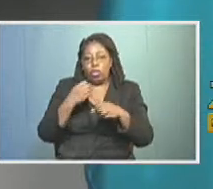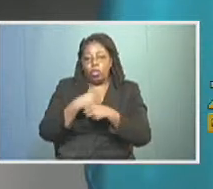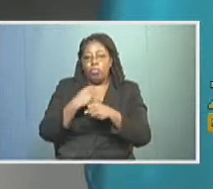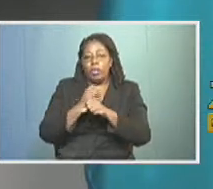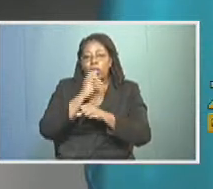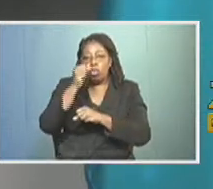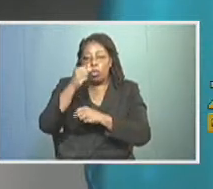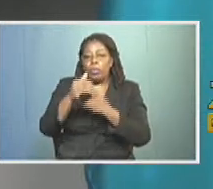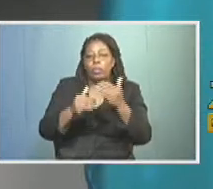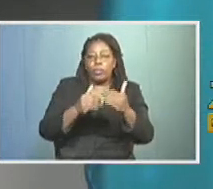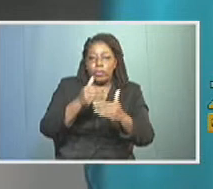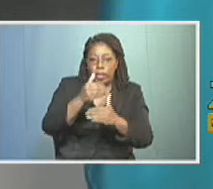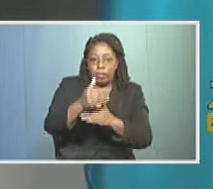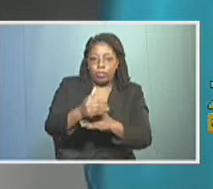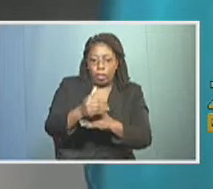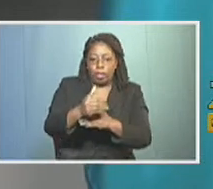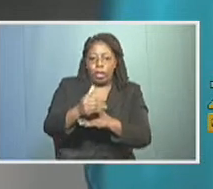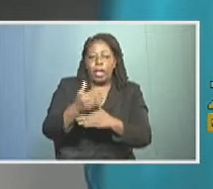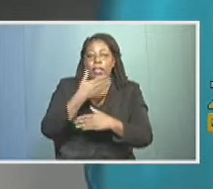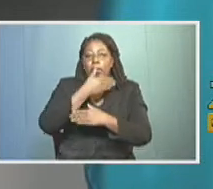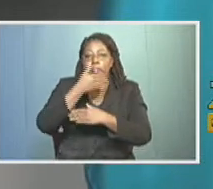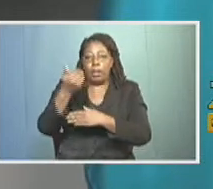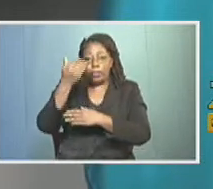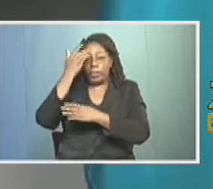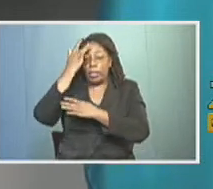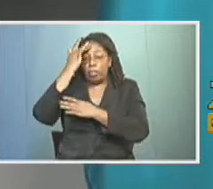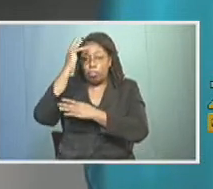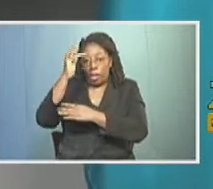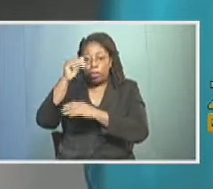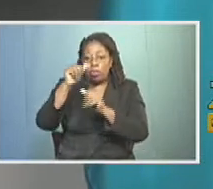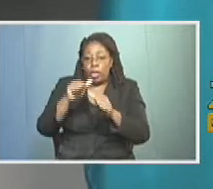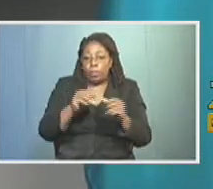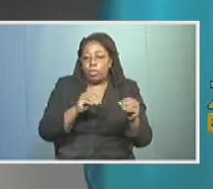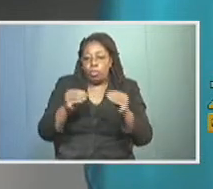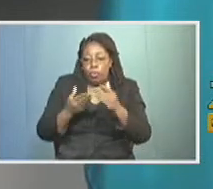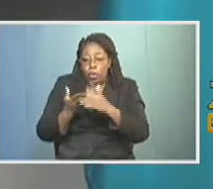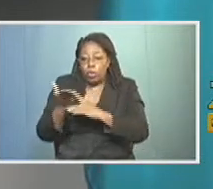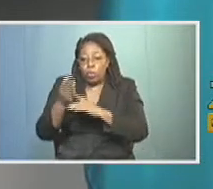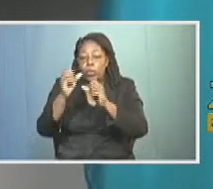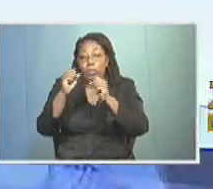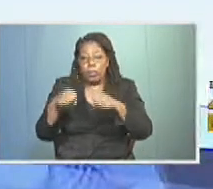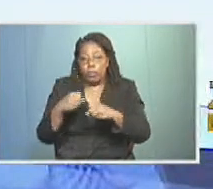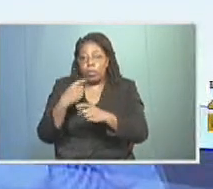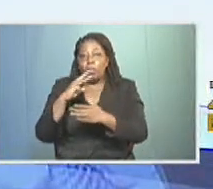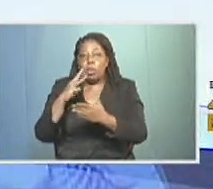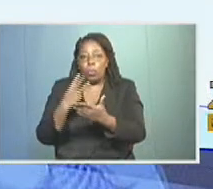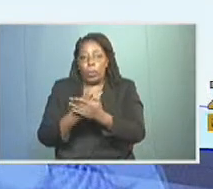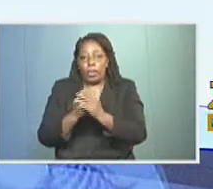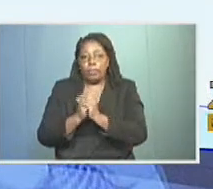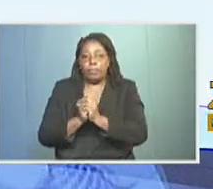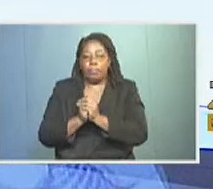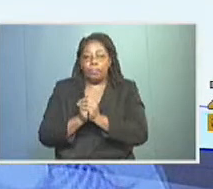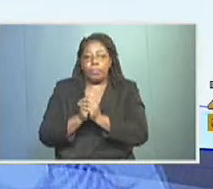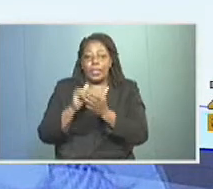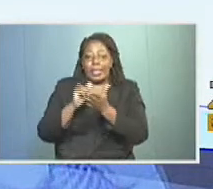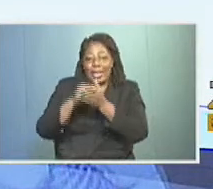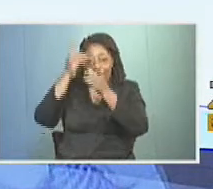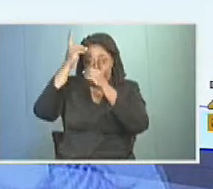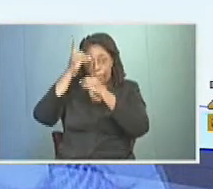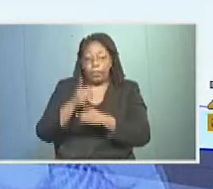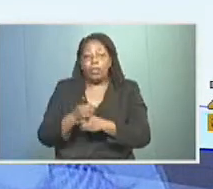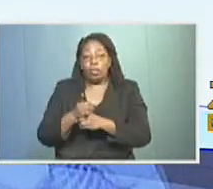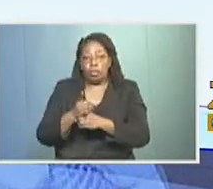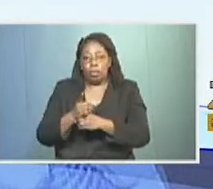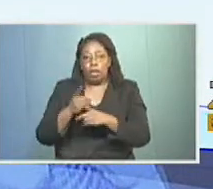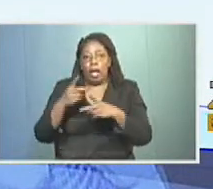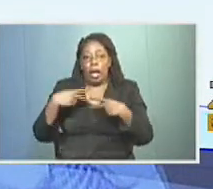progressing. We call them the best and the brightest, and those that are able to move through the system well. A decision, meanwhile, still has to be